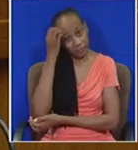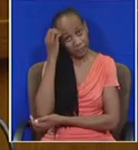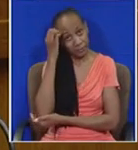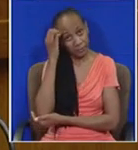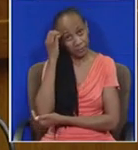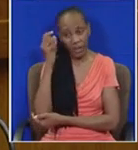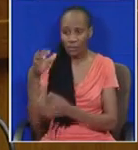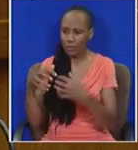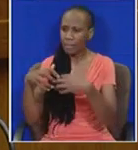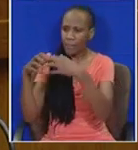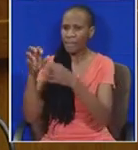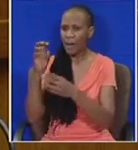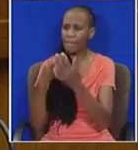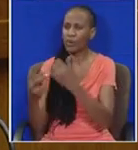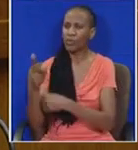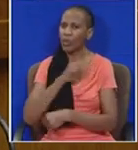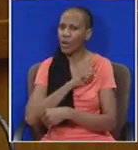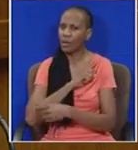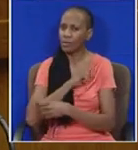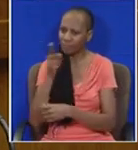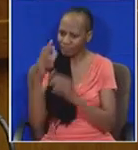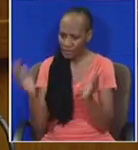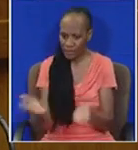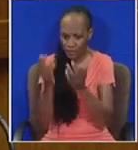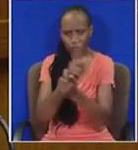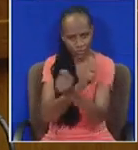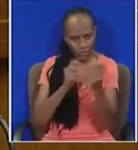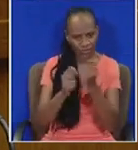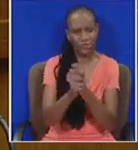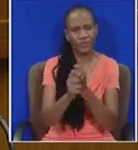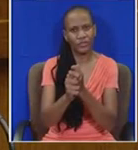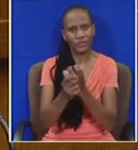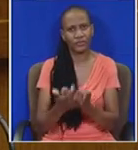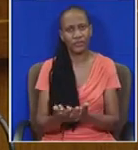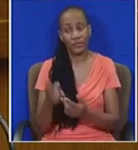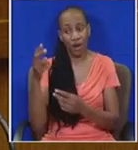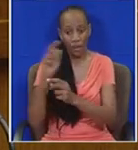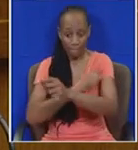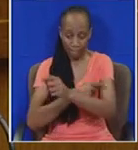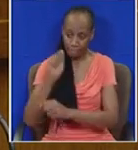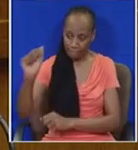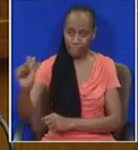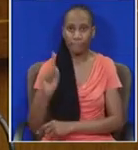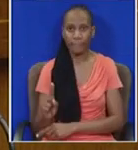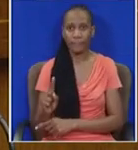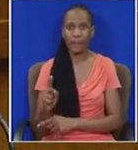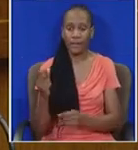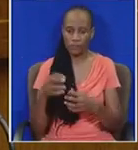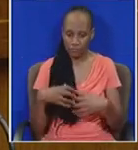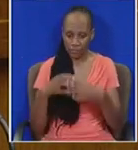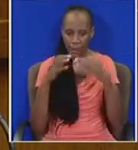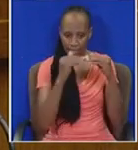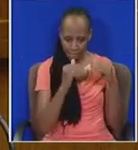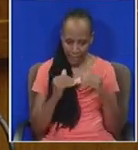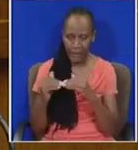Rather, they exist to drive the transformation and development. Their dual mandate is to achieve balance between the required